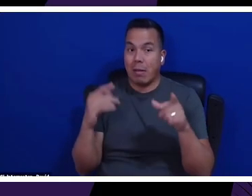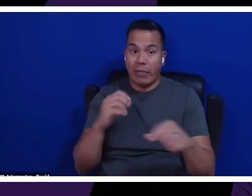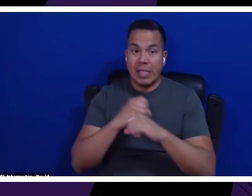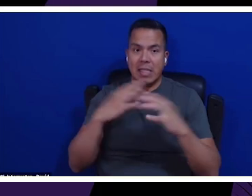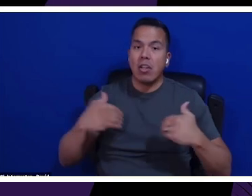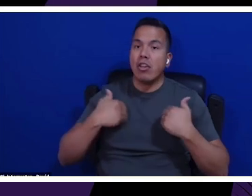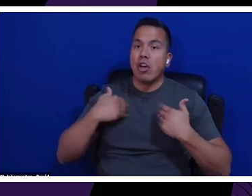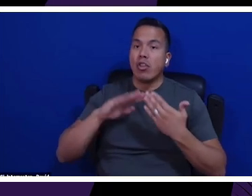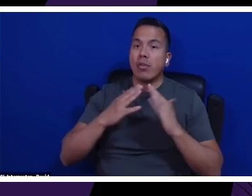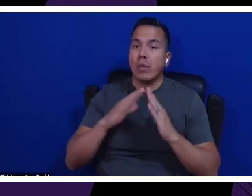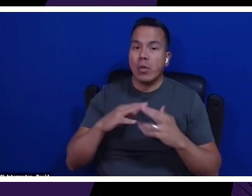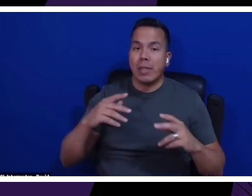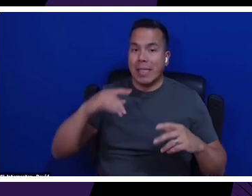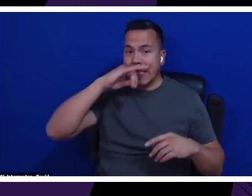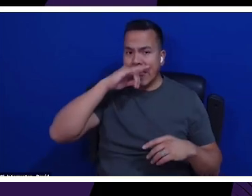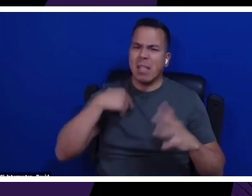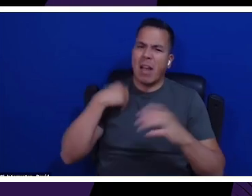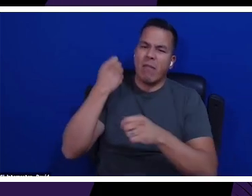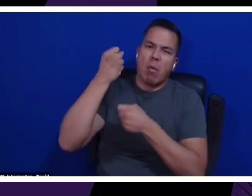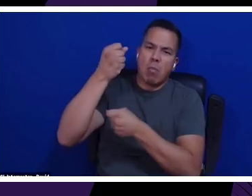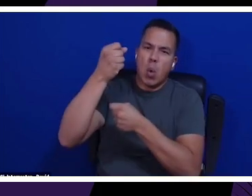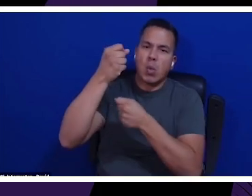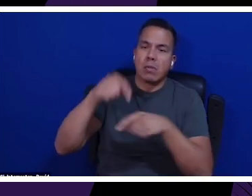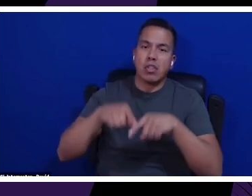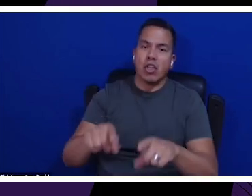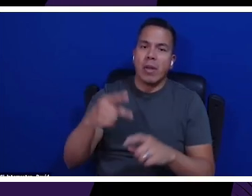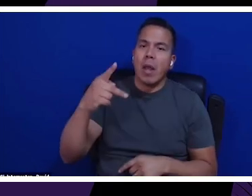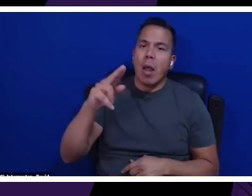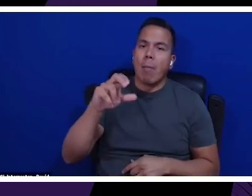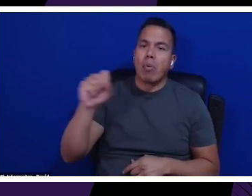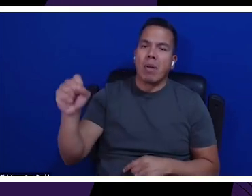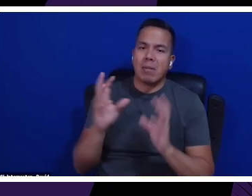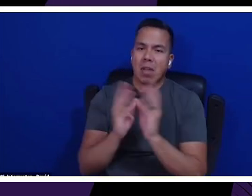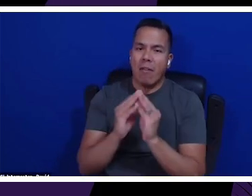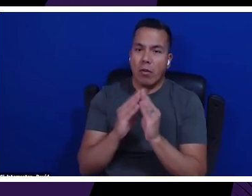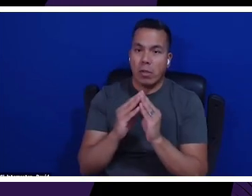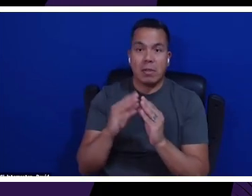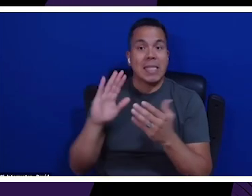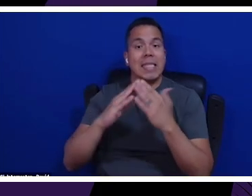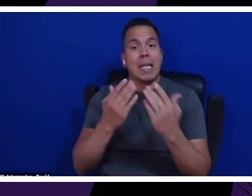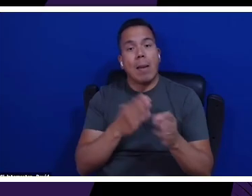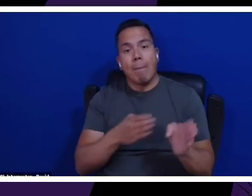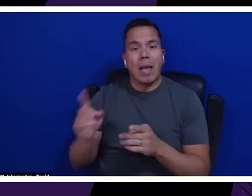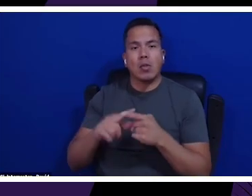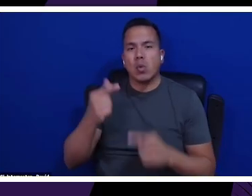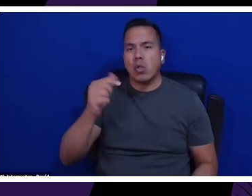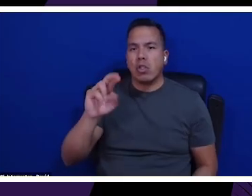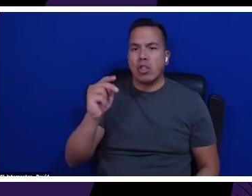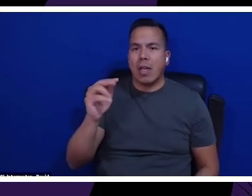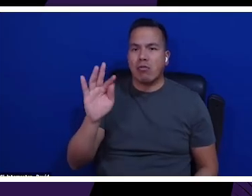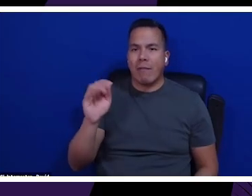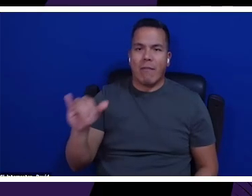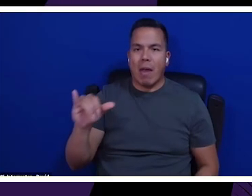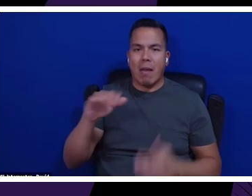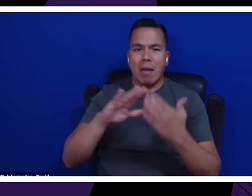of the community stage a protest during a press conference discussing the city's plans to gentrify the neighborhood. The protest begins with Jorge,